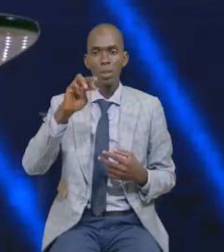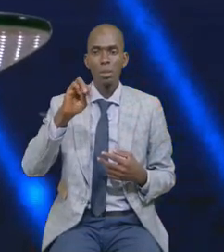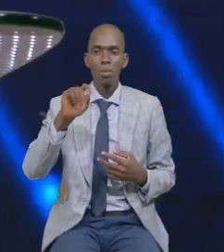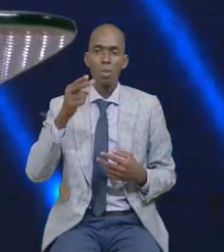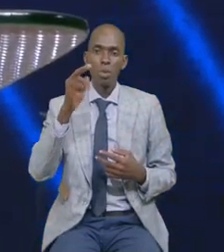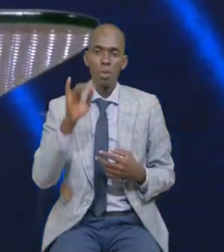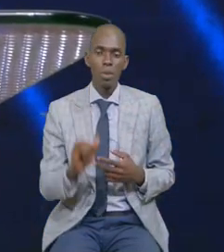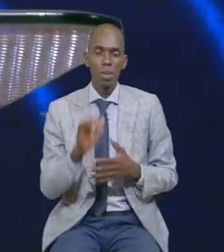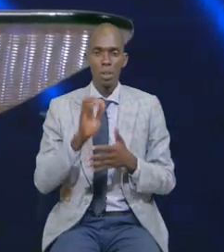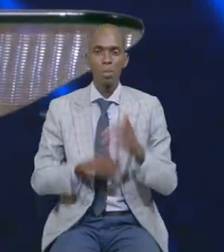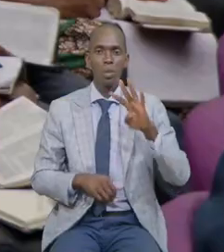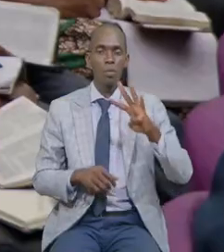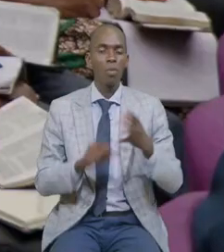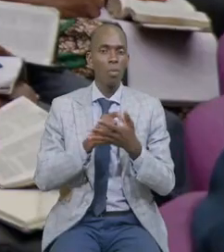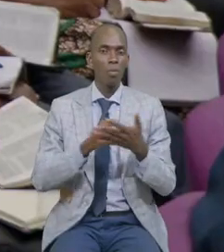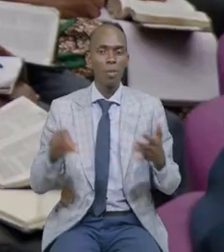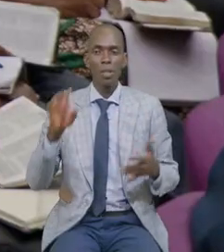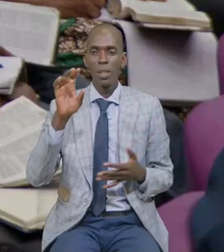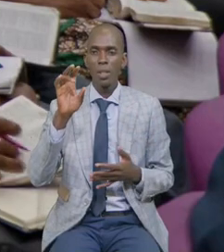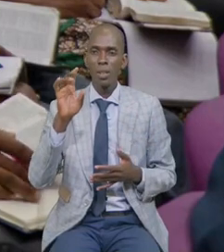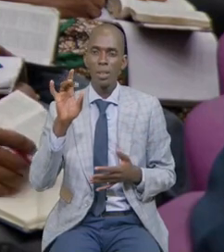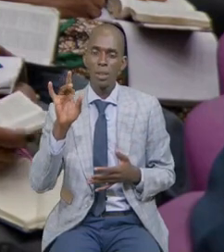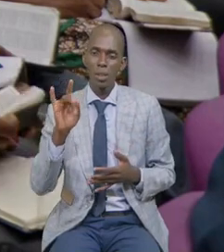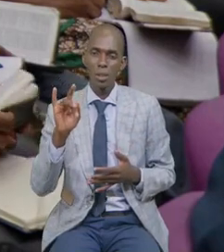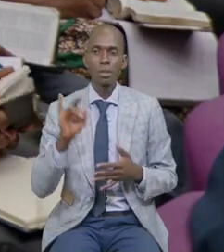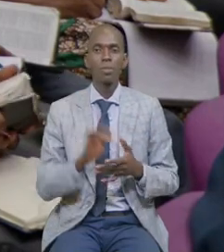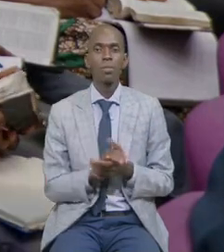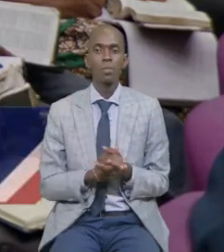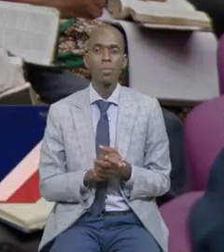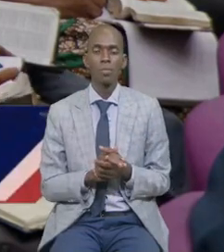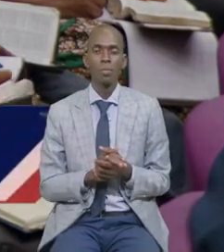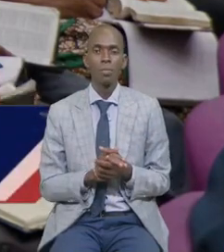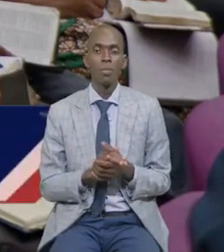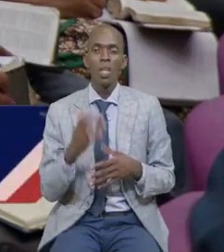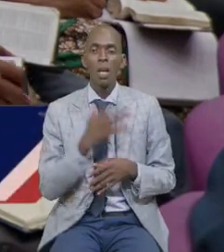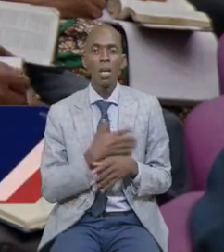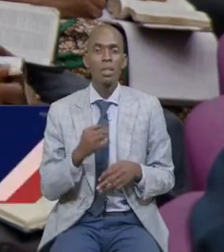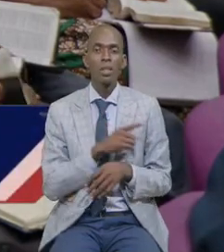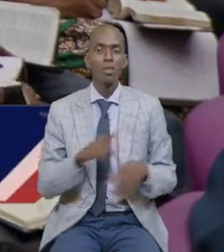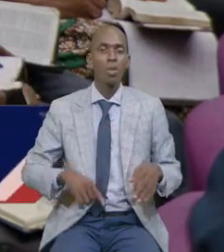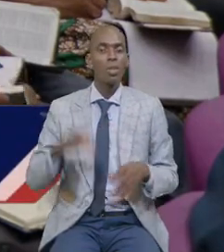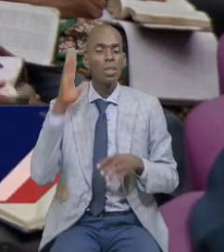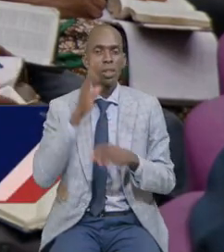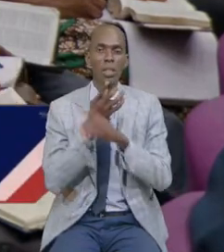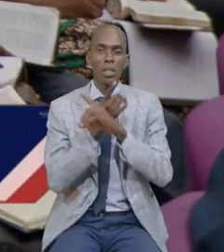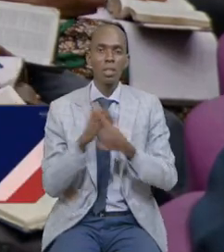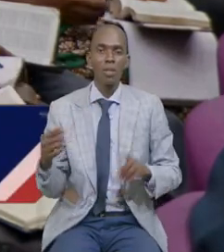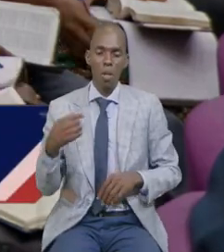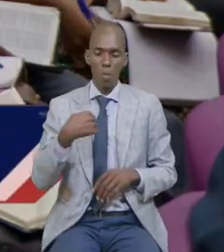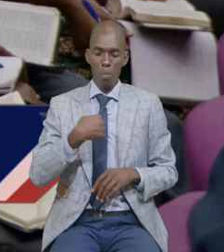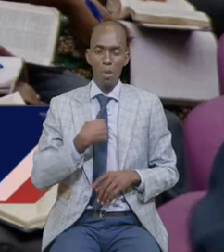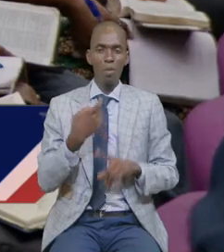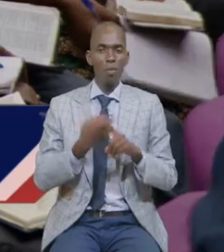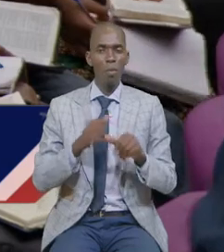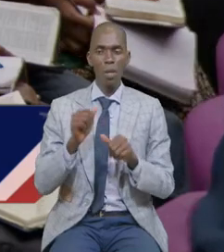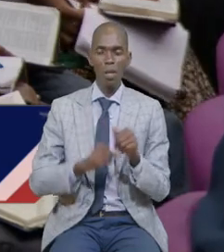verse 18. 2 Timothy chapter 4, reading from verse 18, "And the Lord shall deliver me from